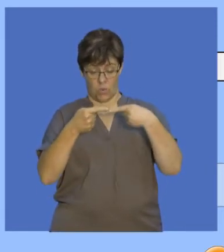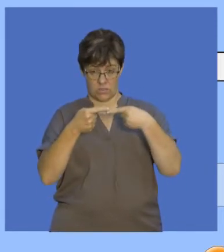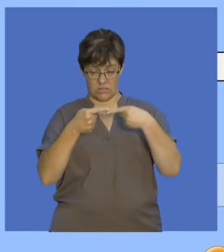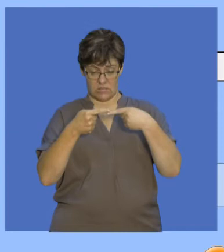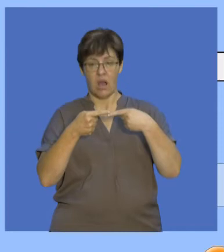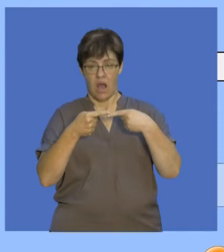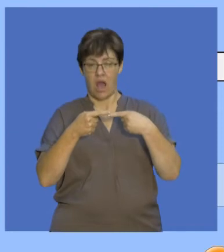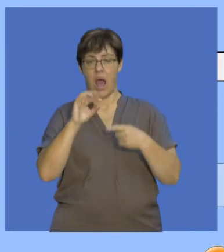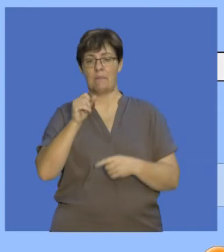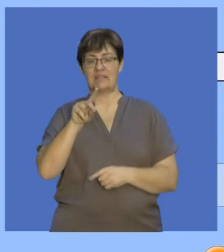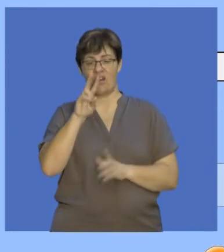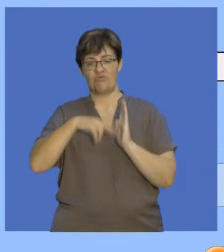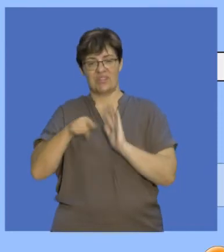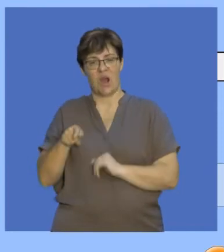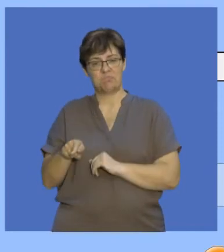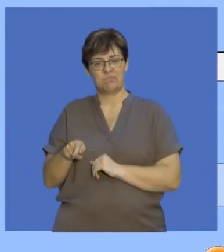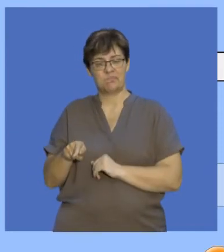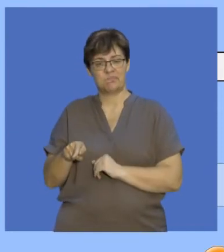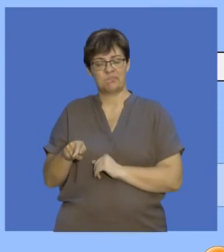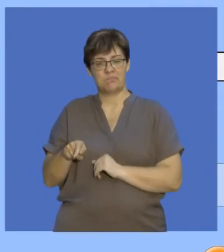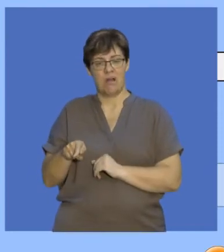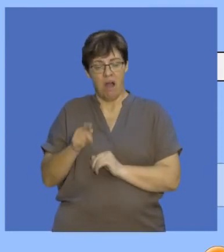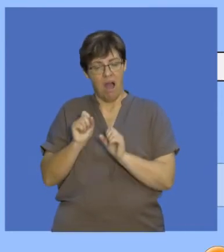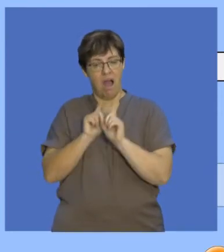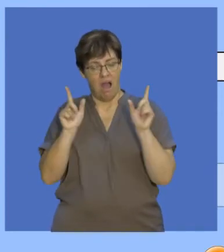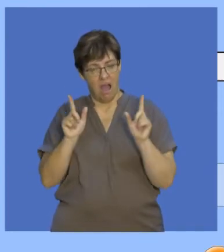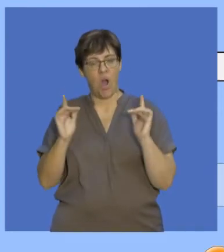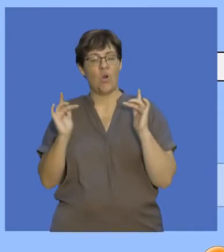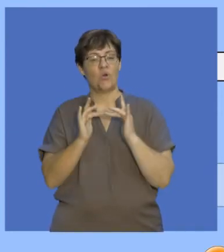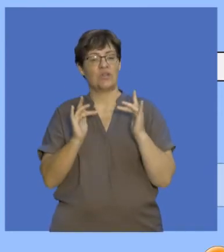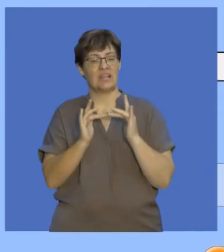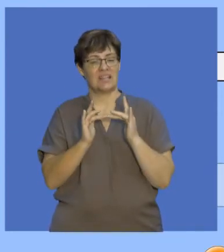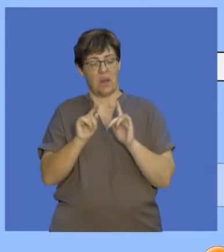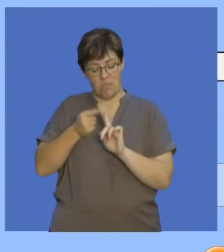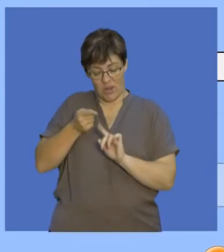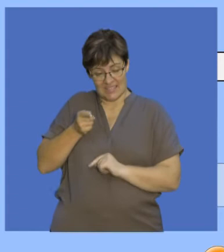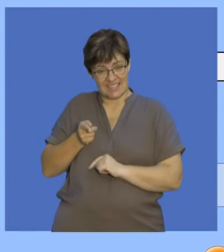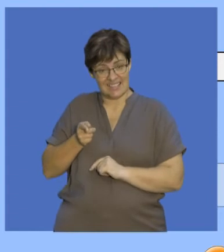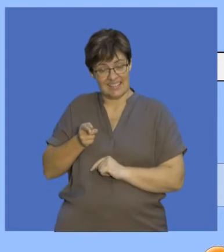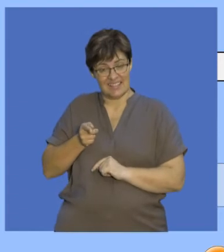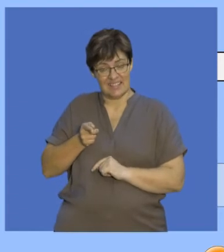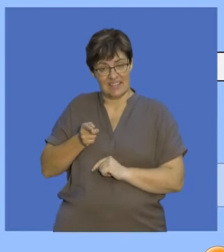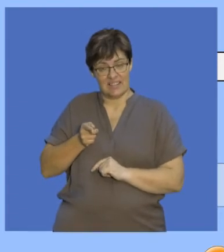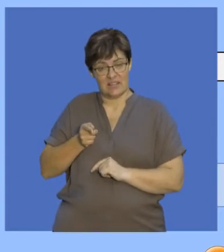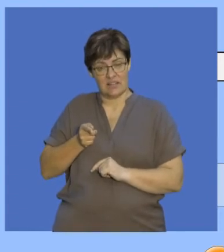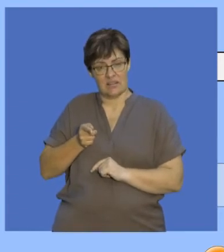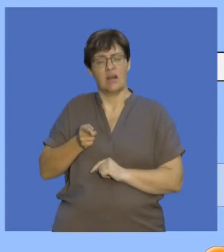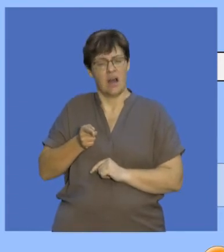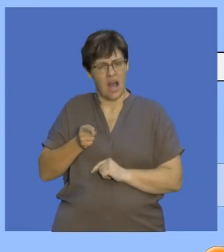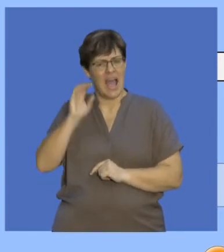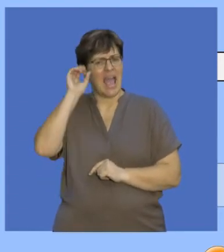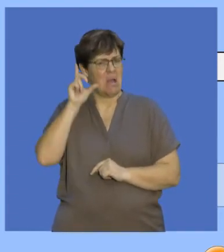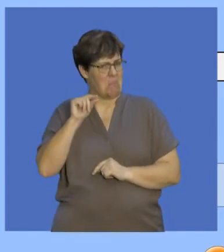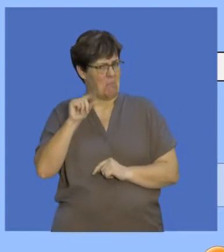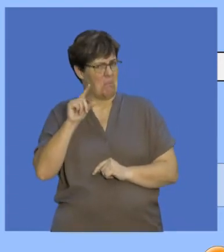an ammeter reading there. So you'd realize that the ammeter is connected at a point, okay? Now, there is something